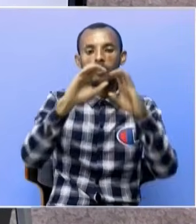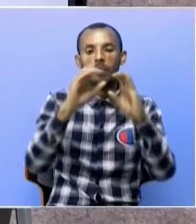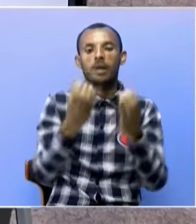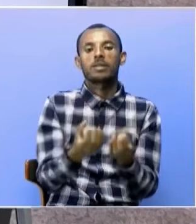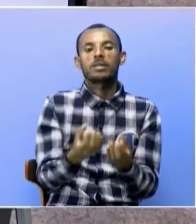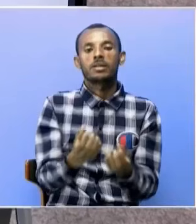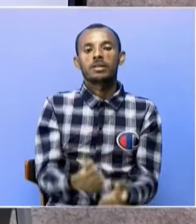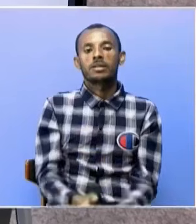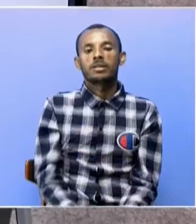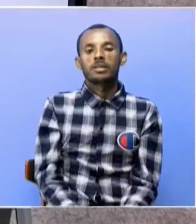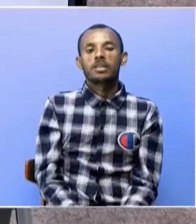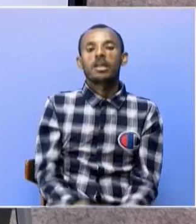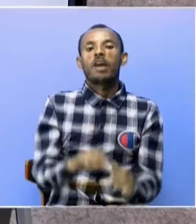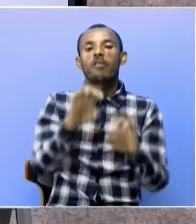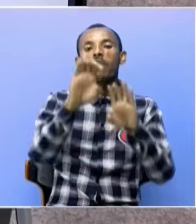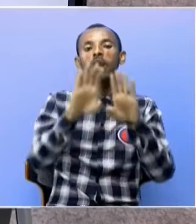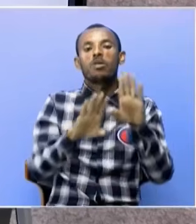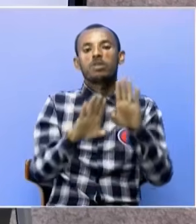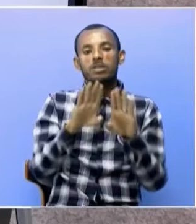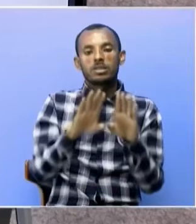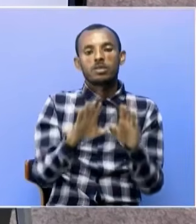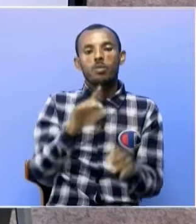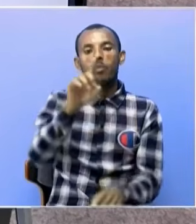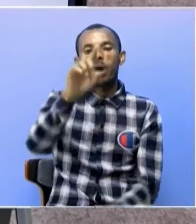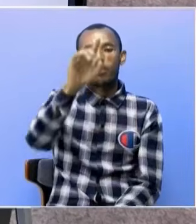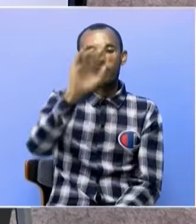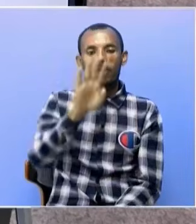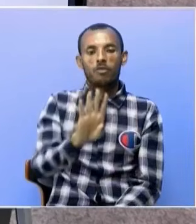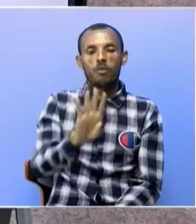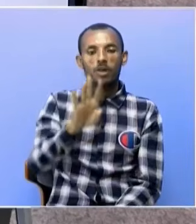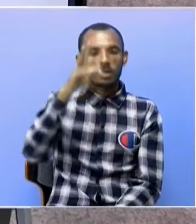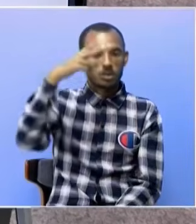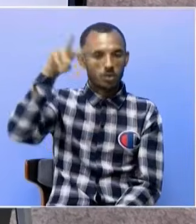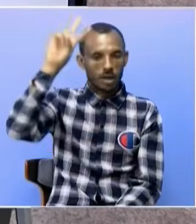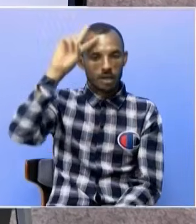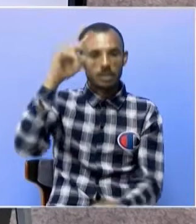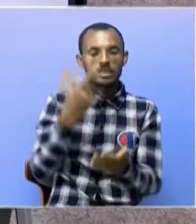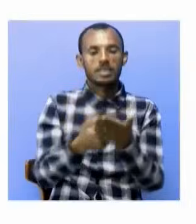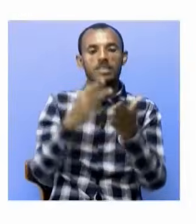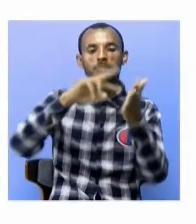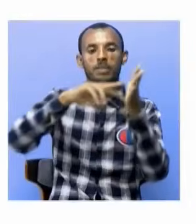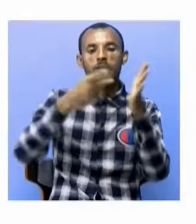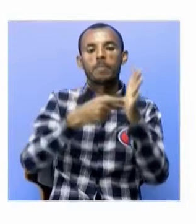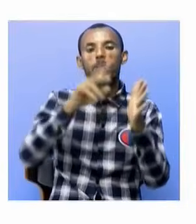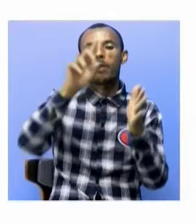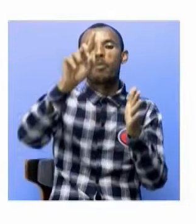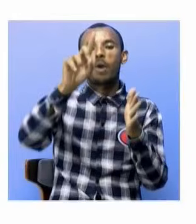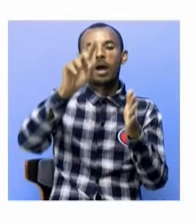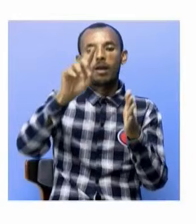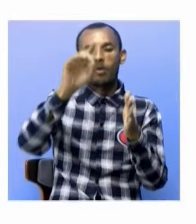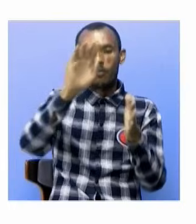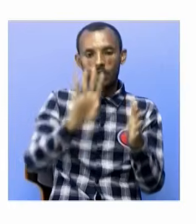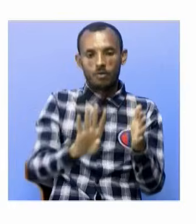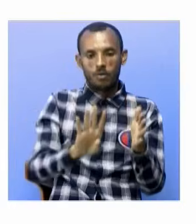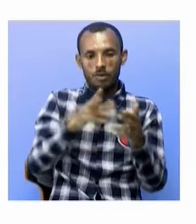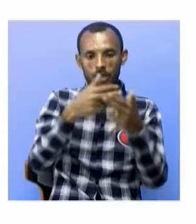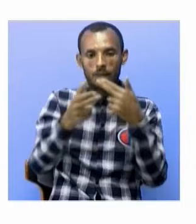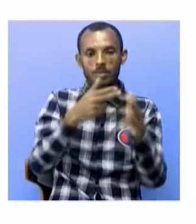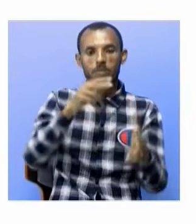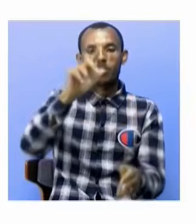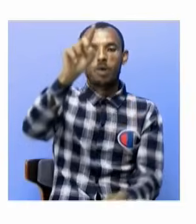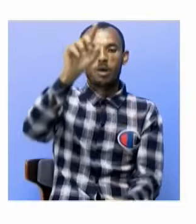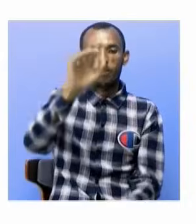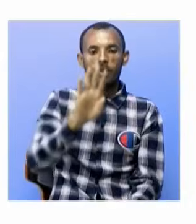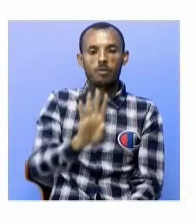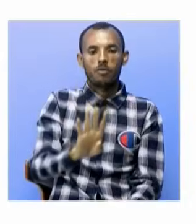we are asked to evaluate 1 over 4, the whole square. So this means 1 over 4 times 1